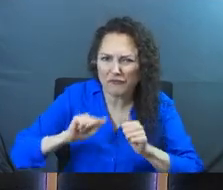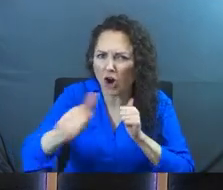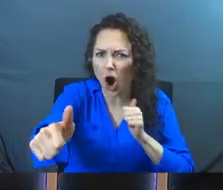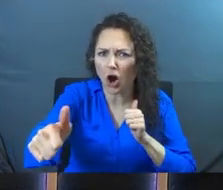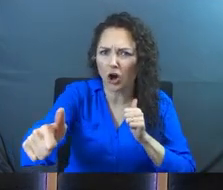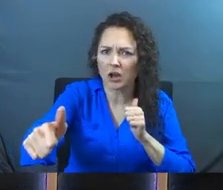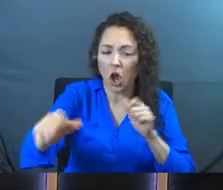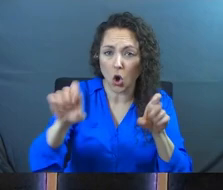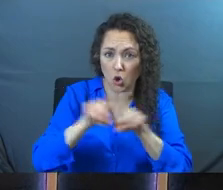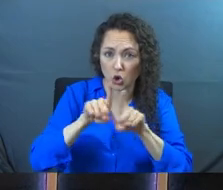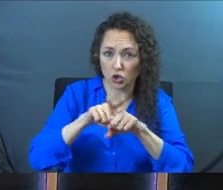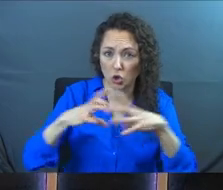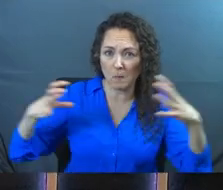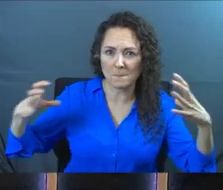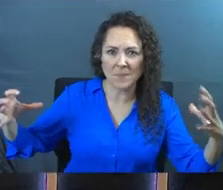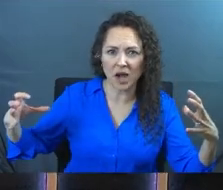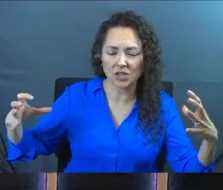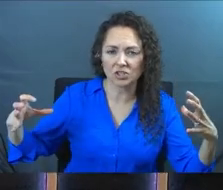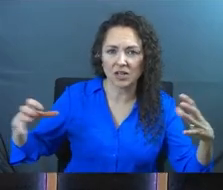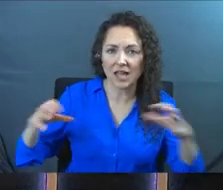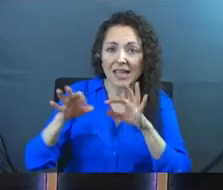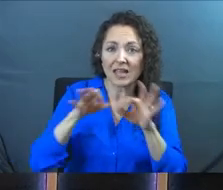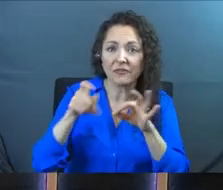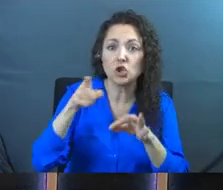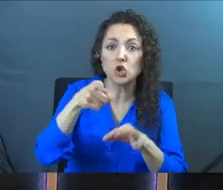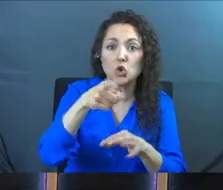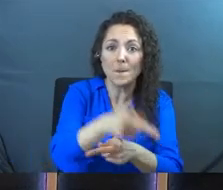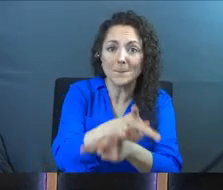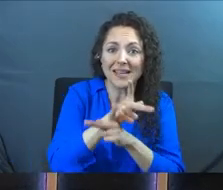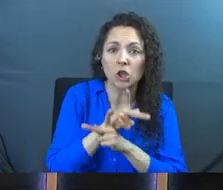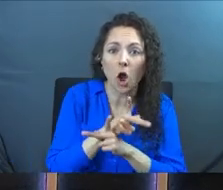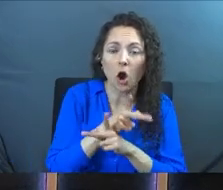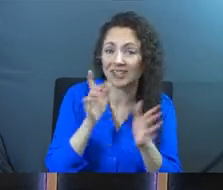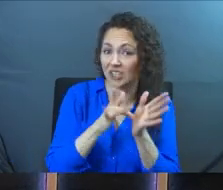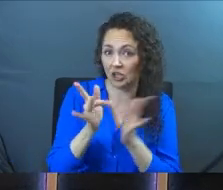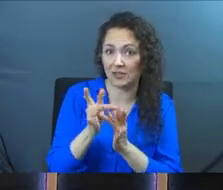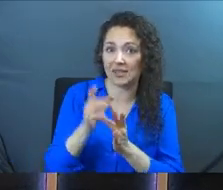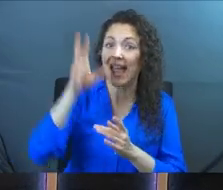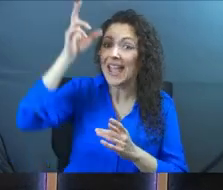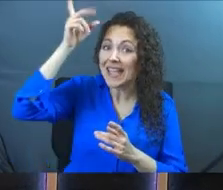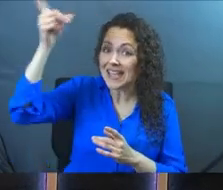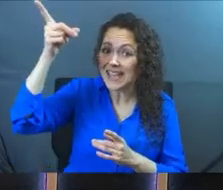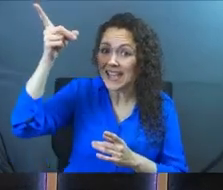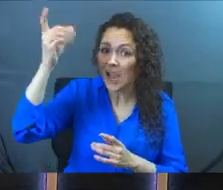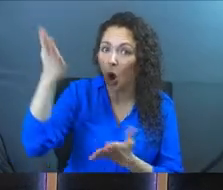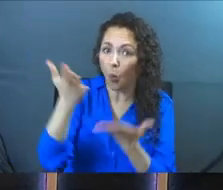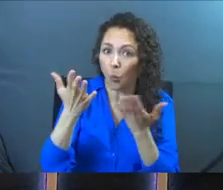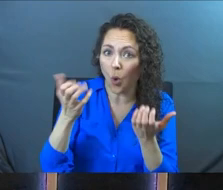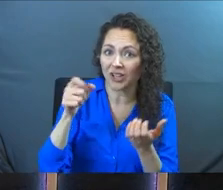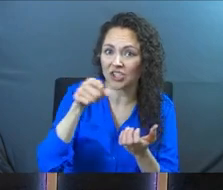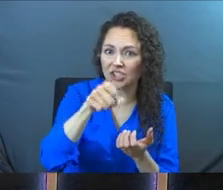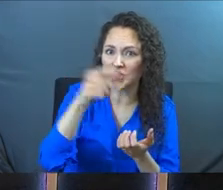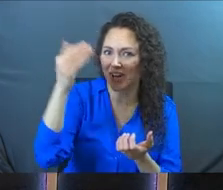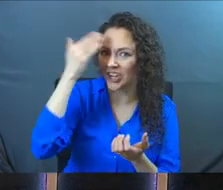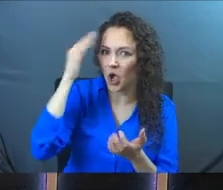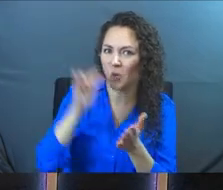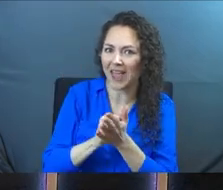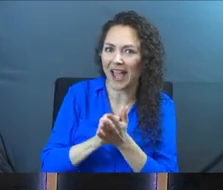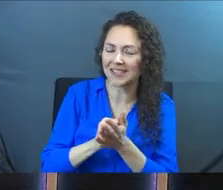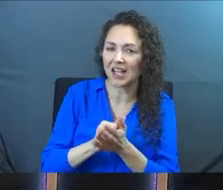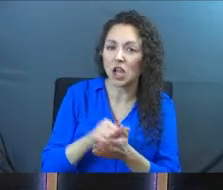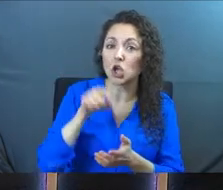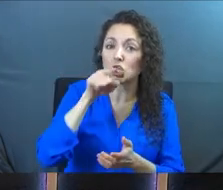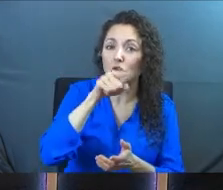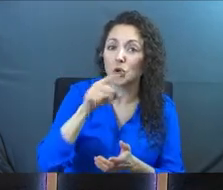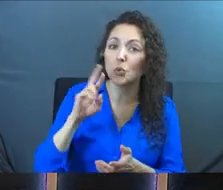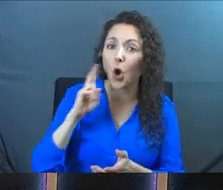too much if you belong to Jesus. He wants you to know that. That's a treasure. When we see that kind of king who